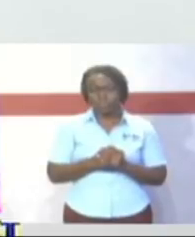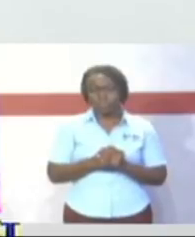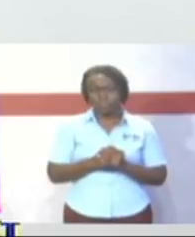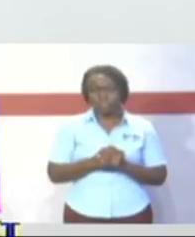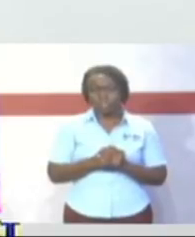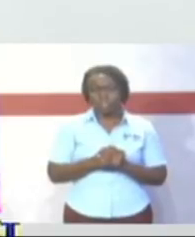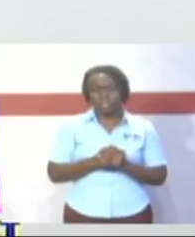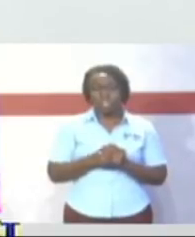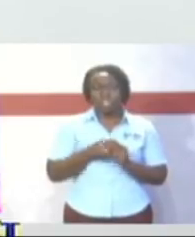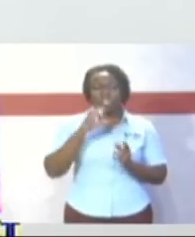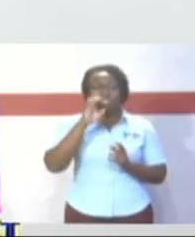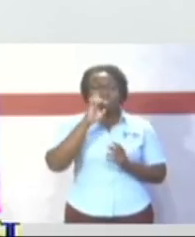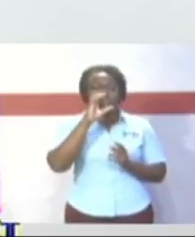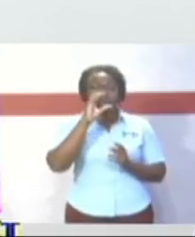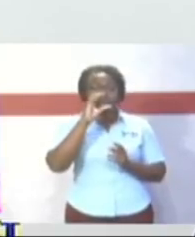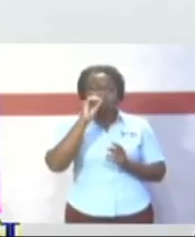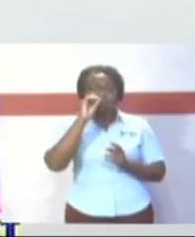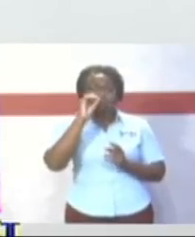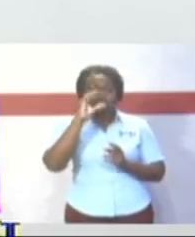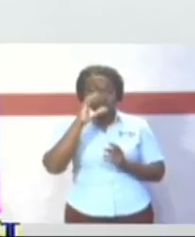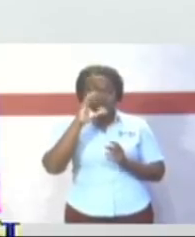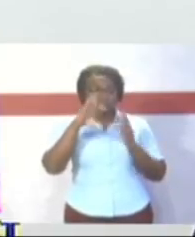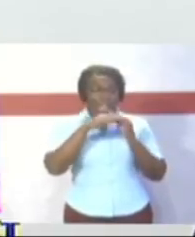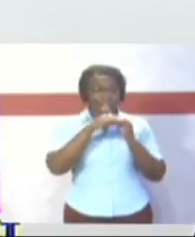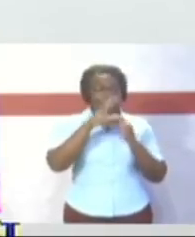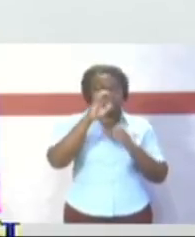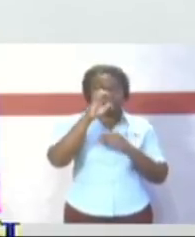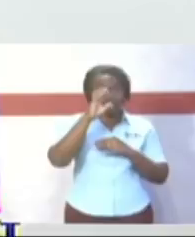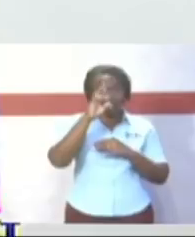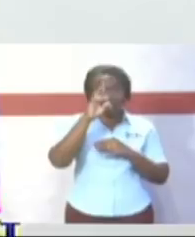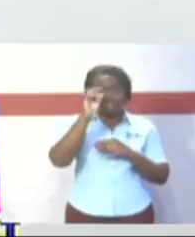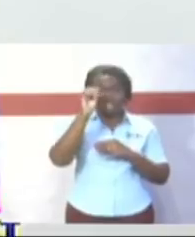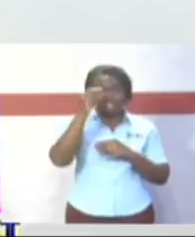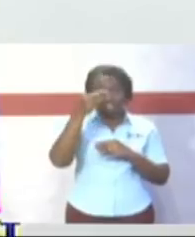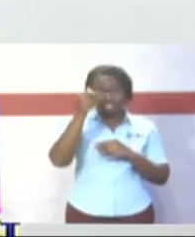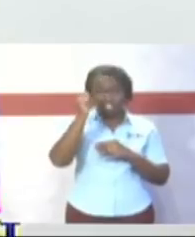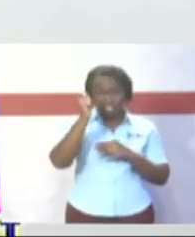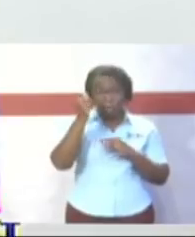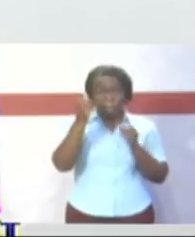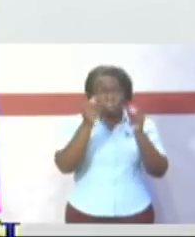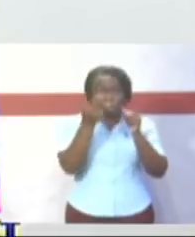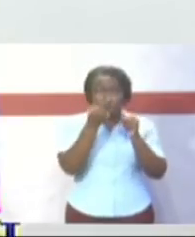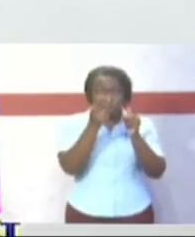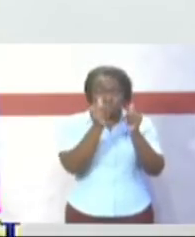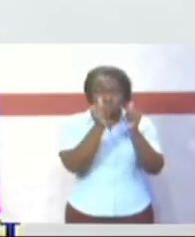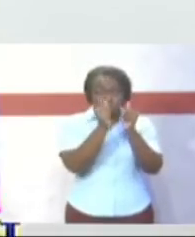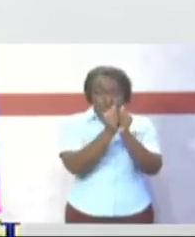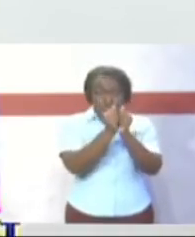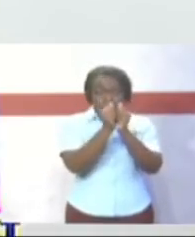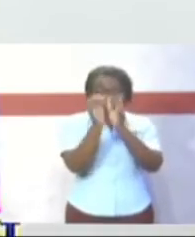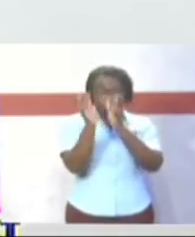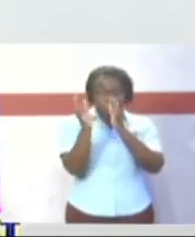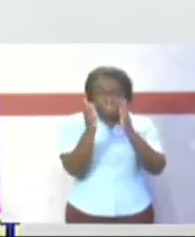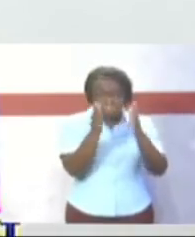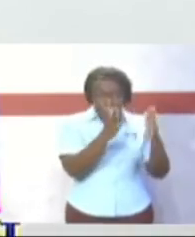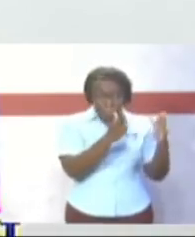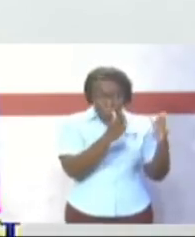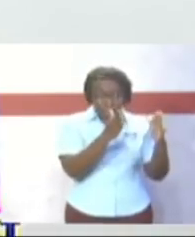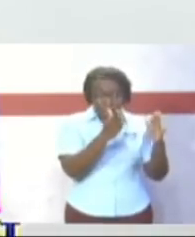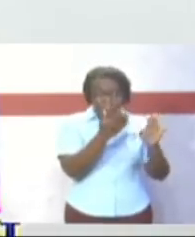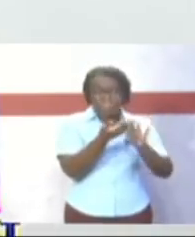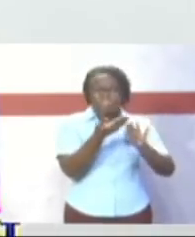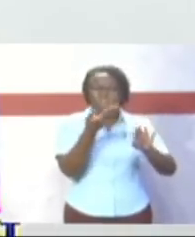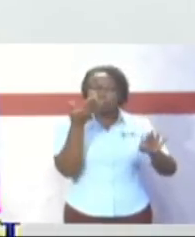EOC at the ERHA doing really is coordinating and planning in advance long before Trinidad and Tobago recorded its first case